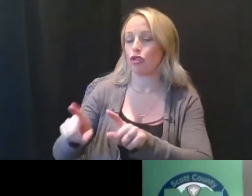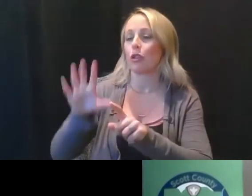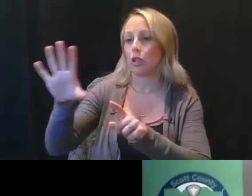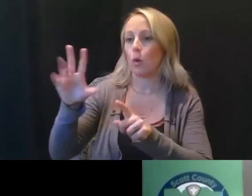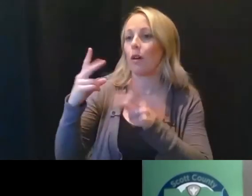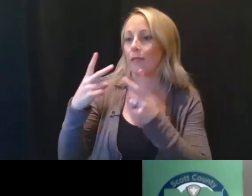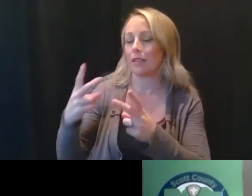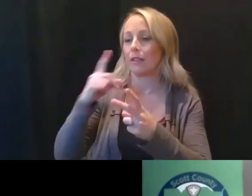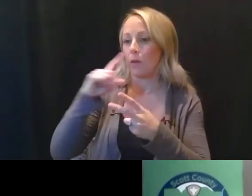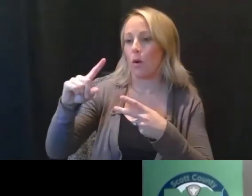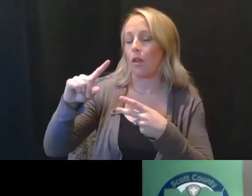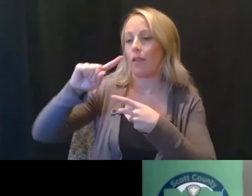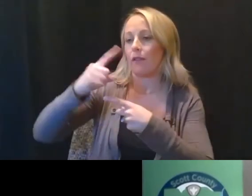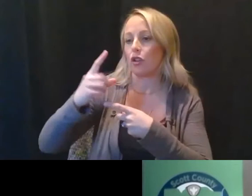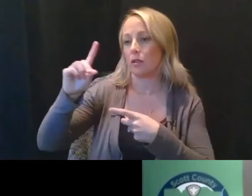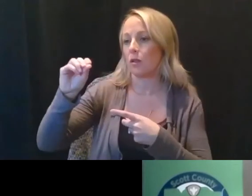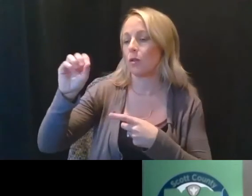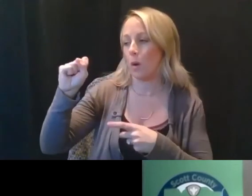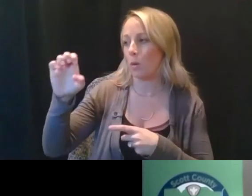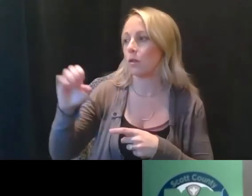dose. The